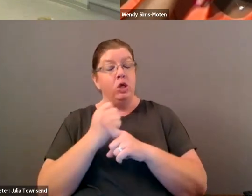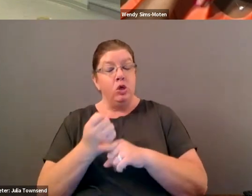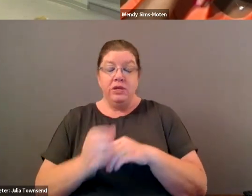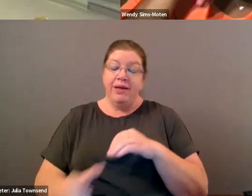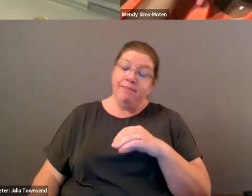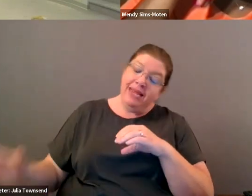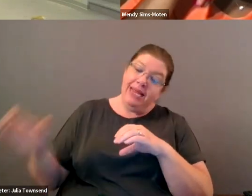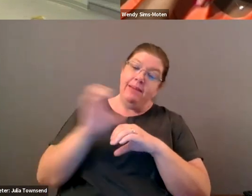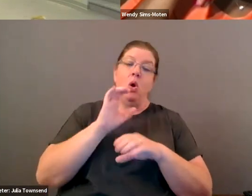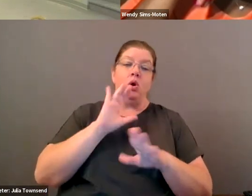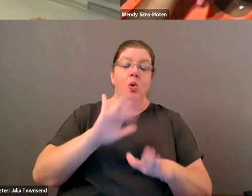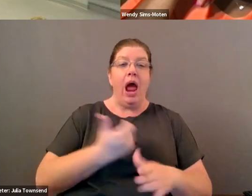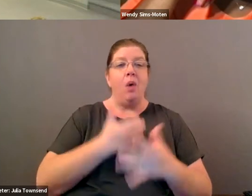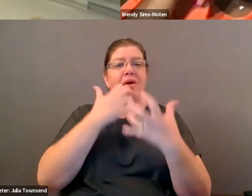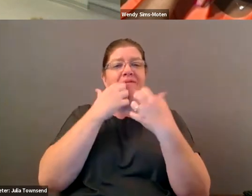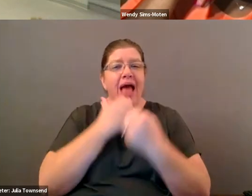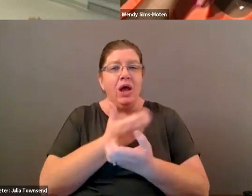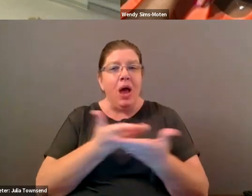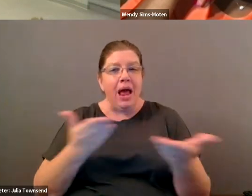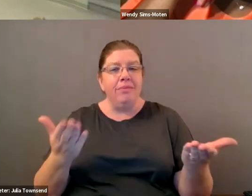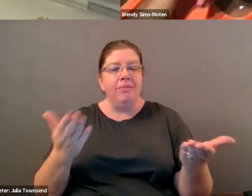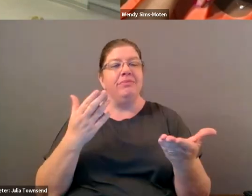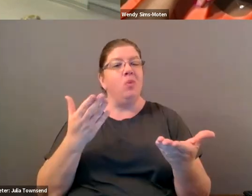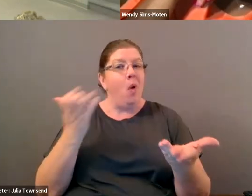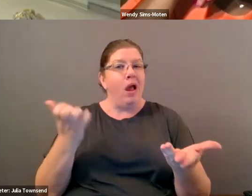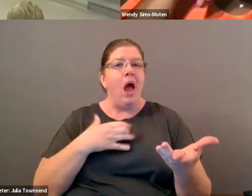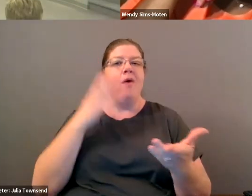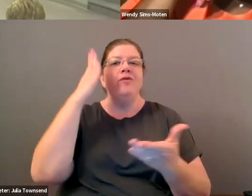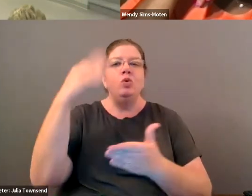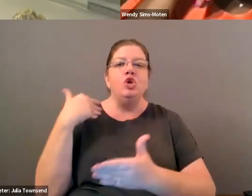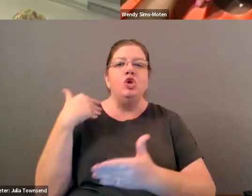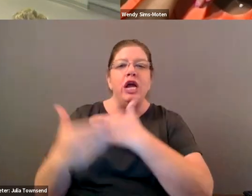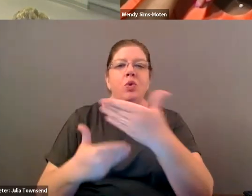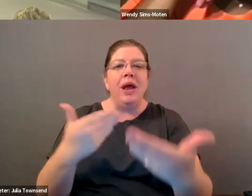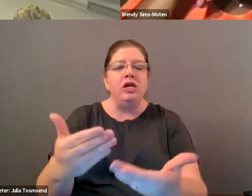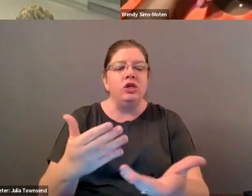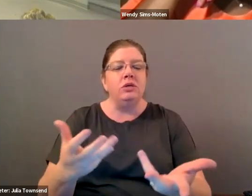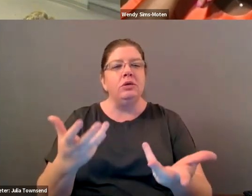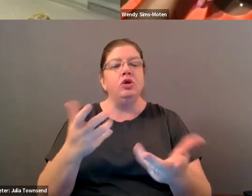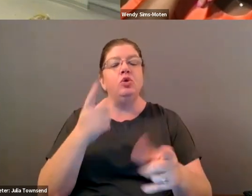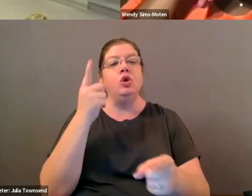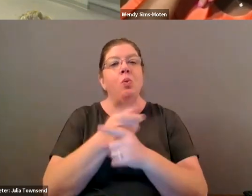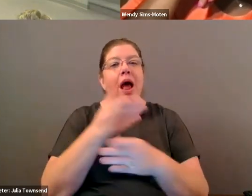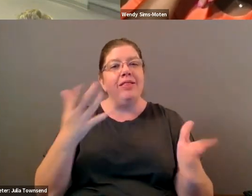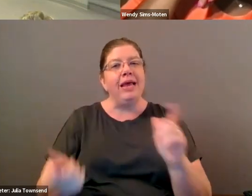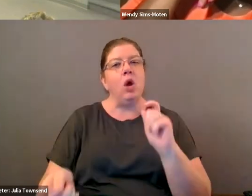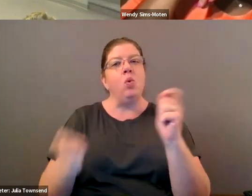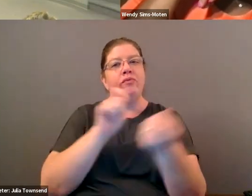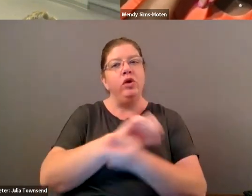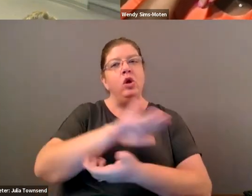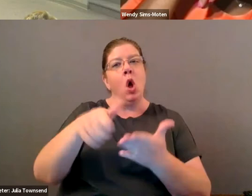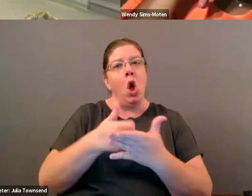most valuable assets, our future generation. Do the right thing and reverse any and all